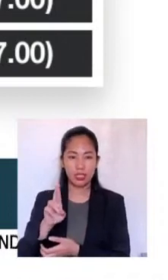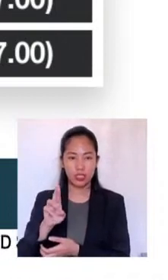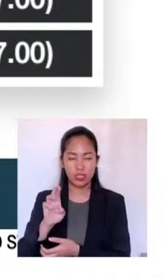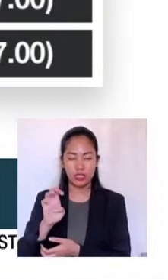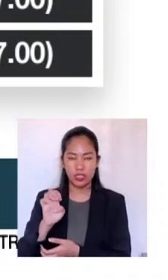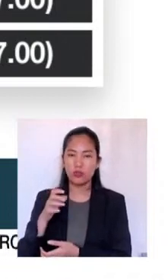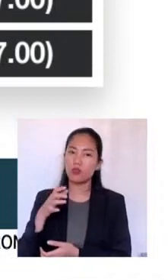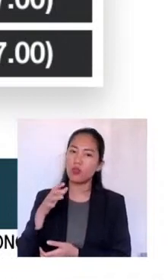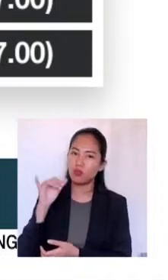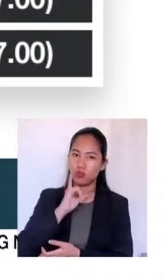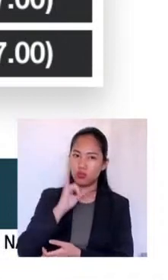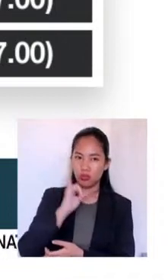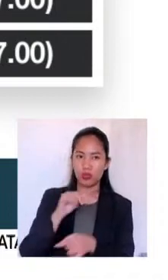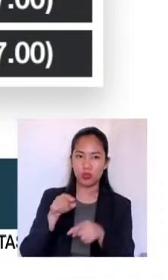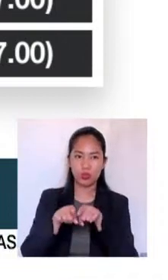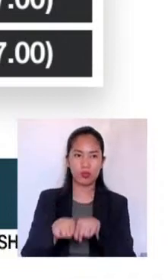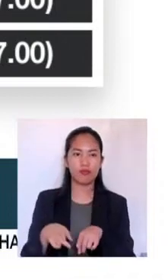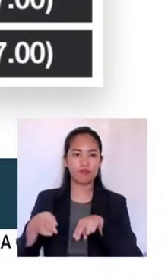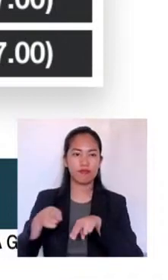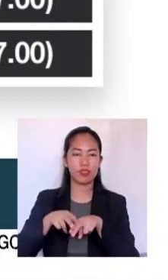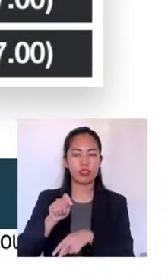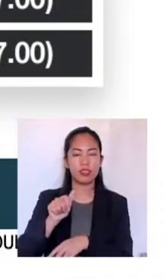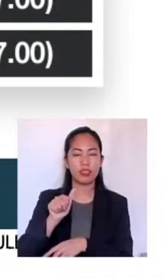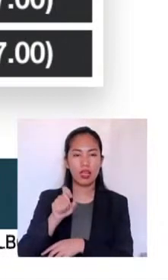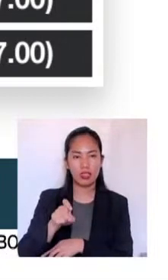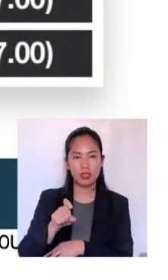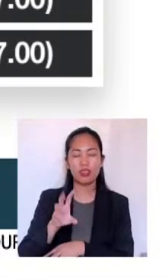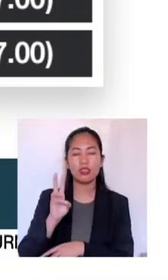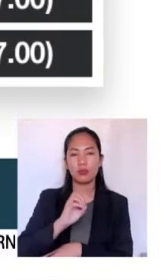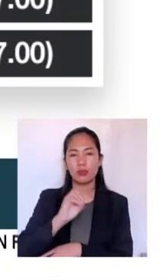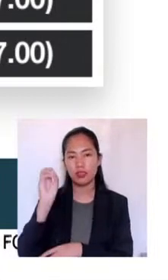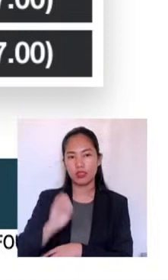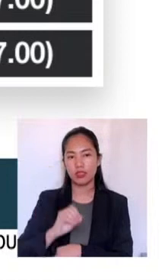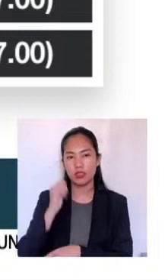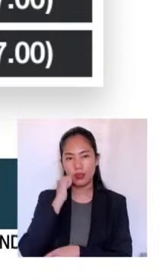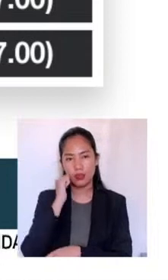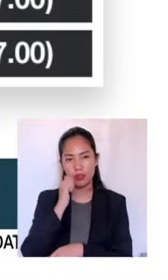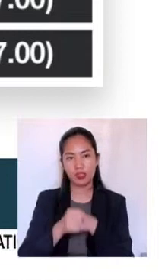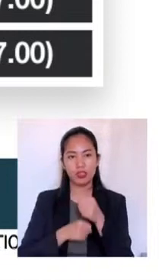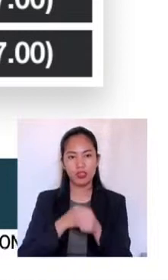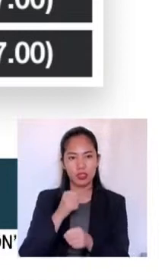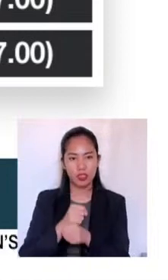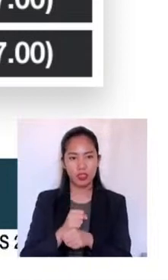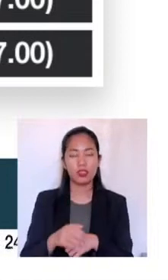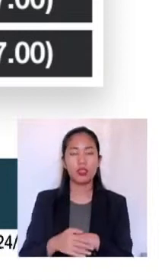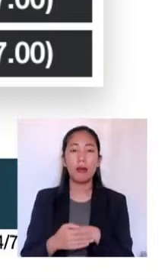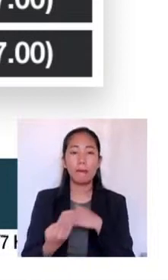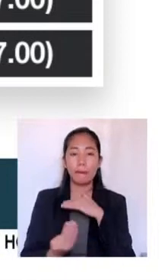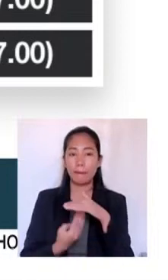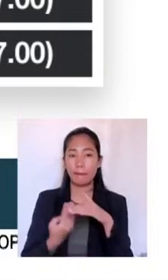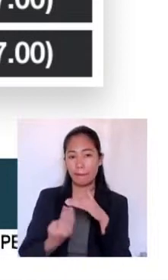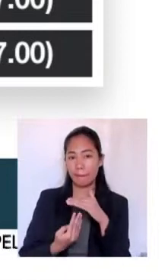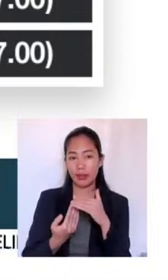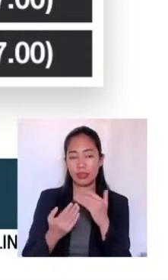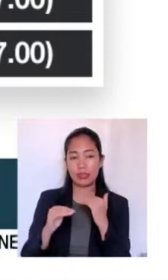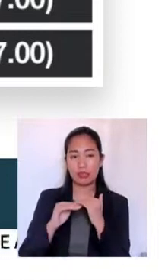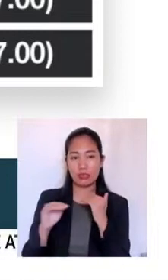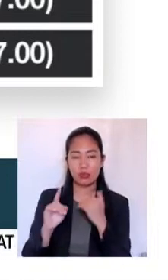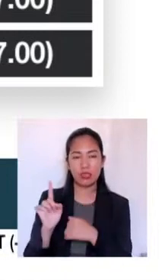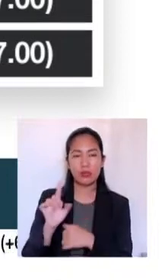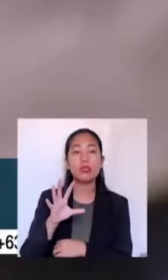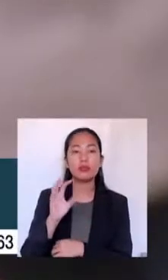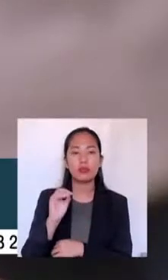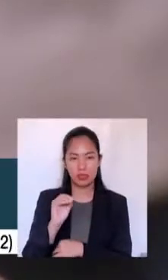been increasing by 6% annually from the base of 50 pesos per liter in 2020. The increase in excise tax rates